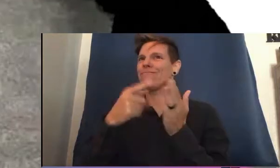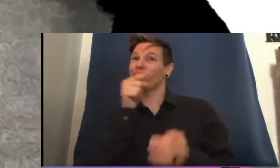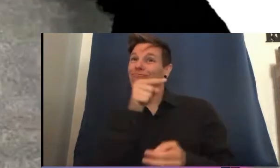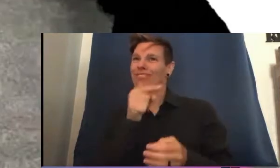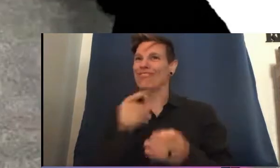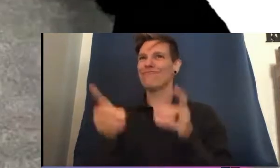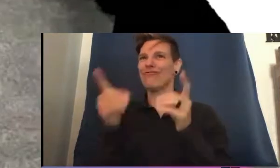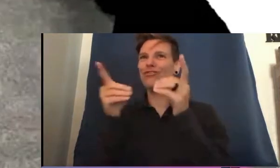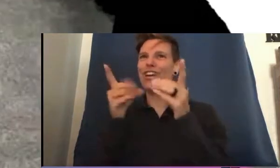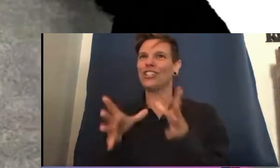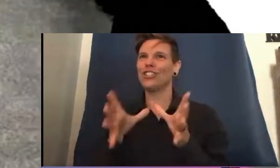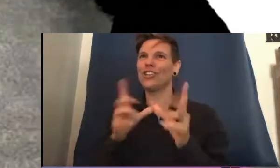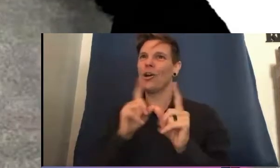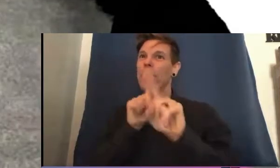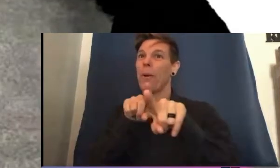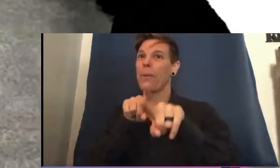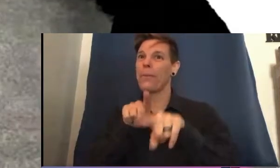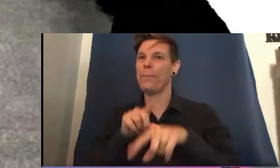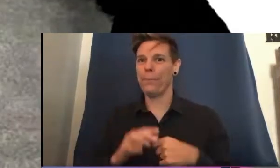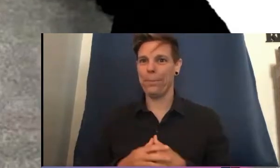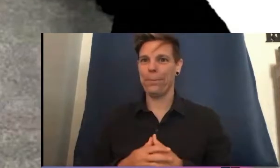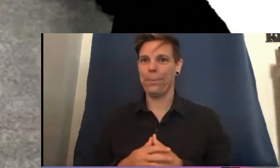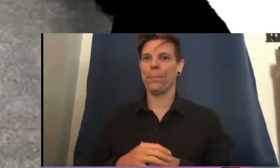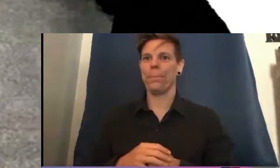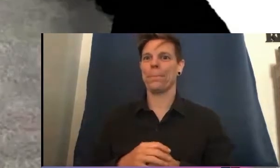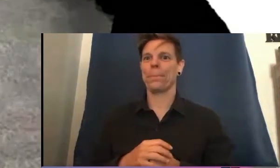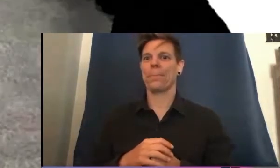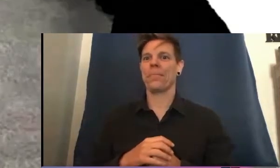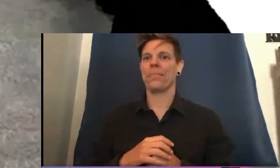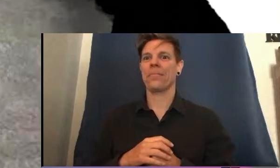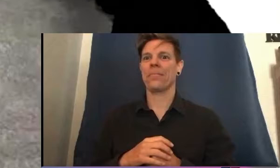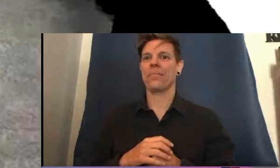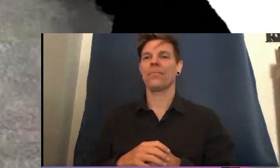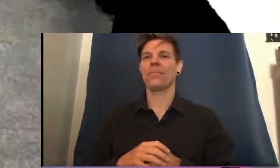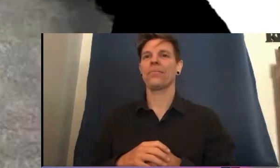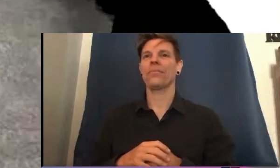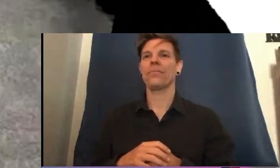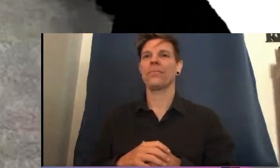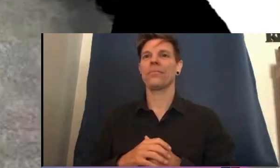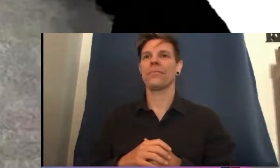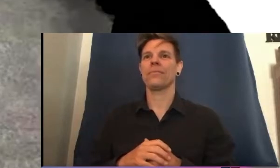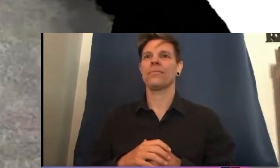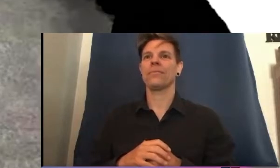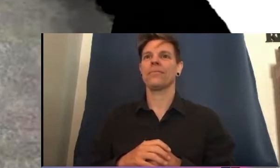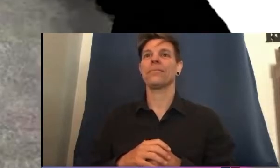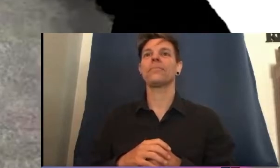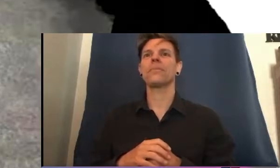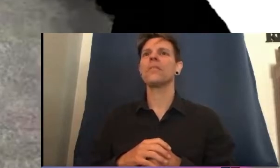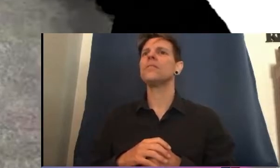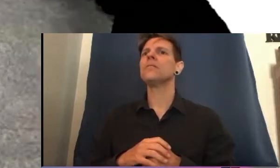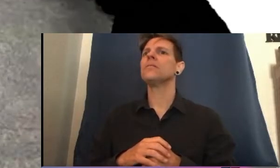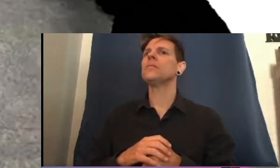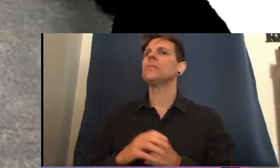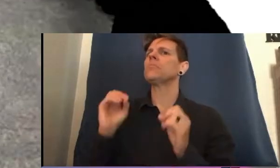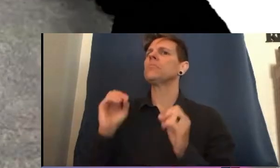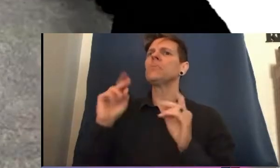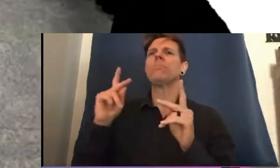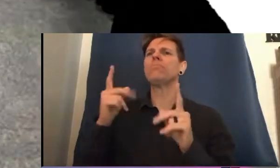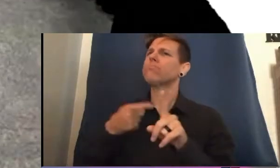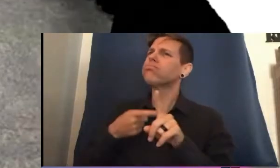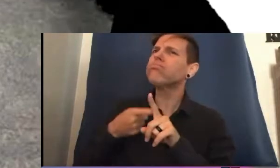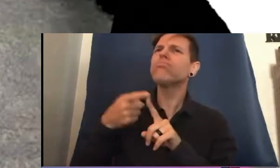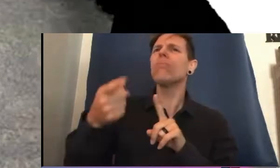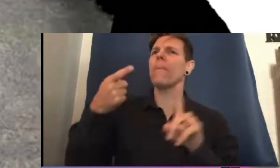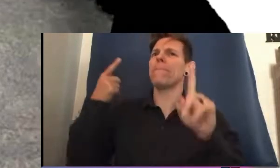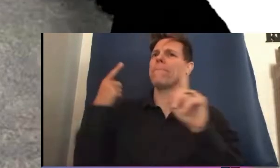Susan, please enlighten us. All right, so the main portion of my director's report will be on the